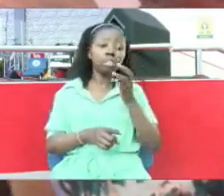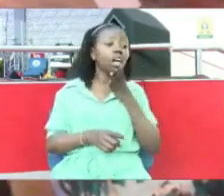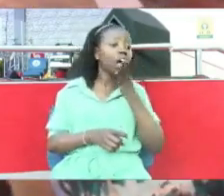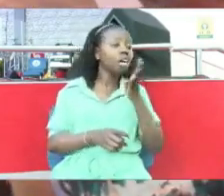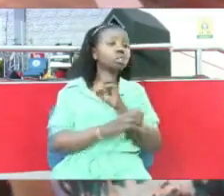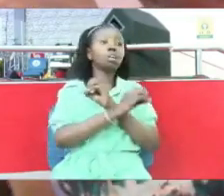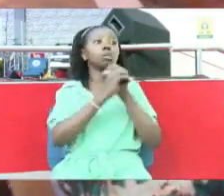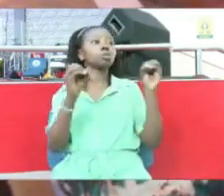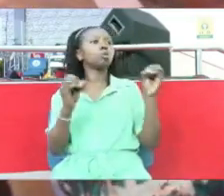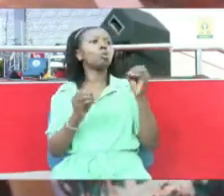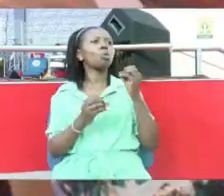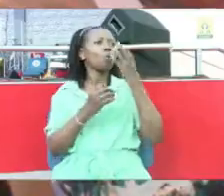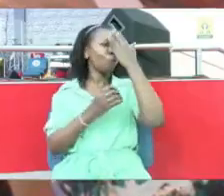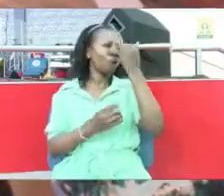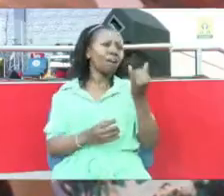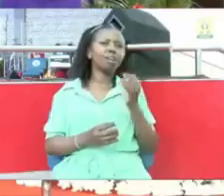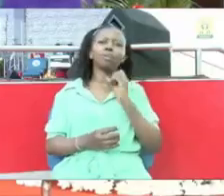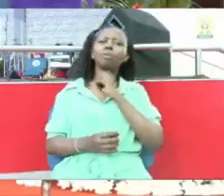objectively.